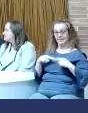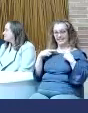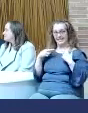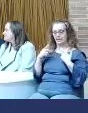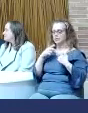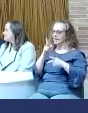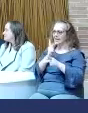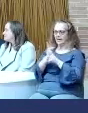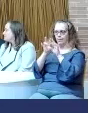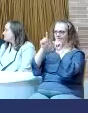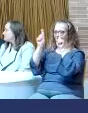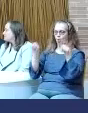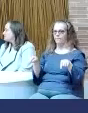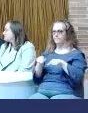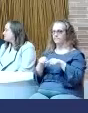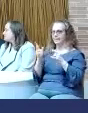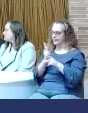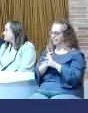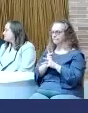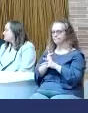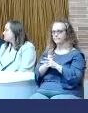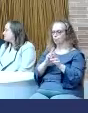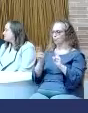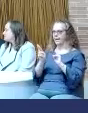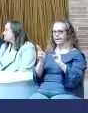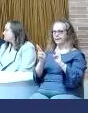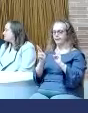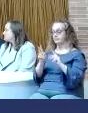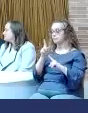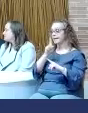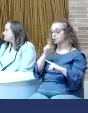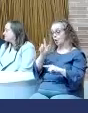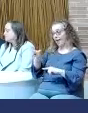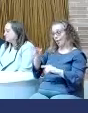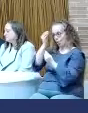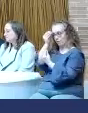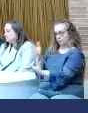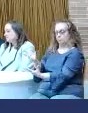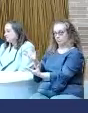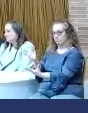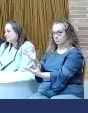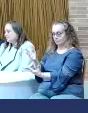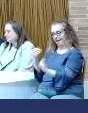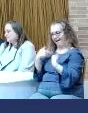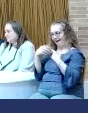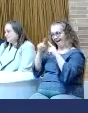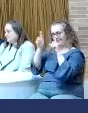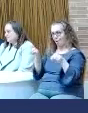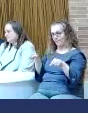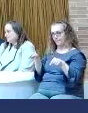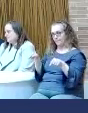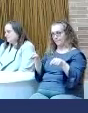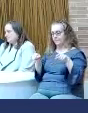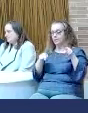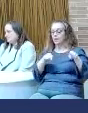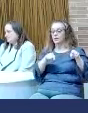form handy okay make sure that your landlords know your sellers know that they